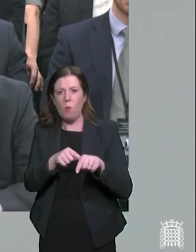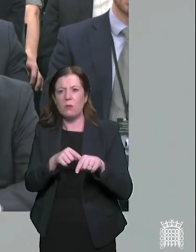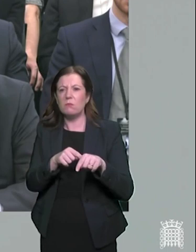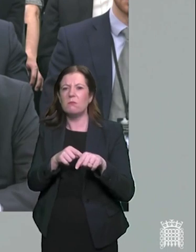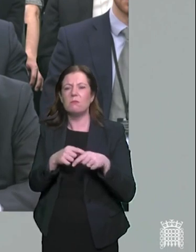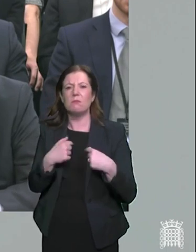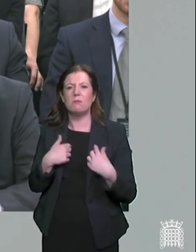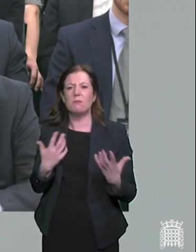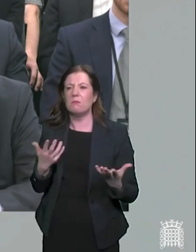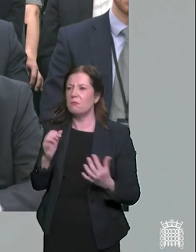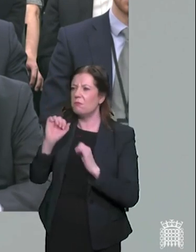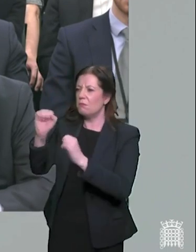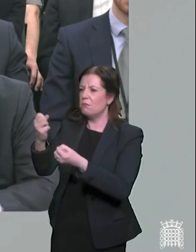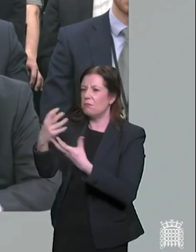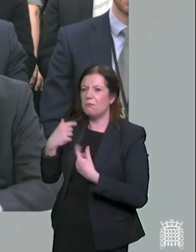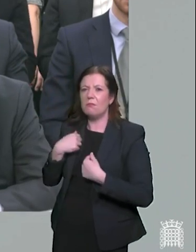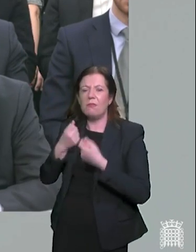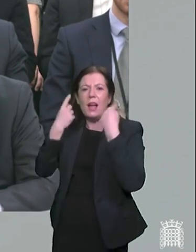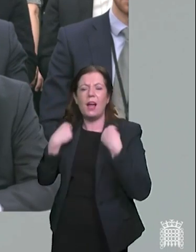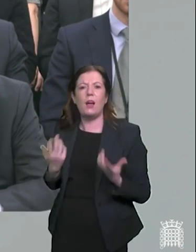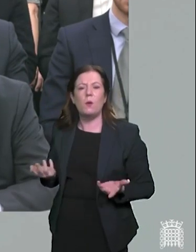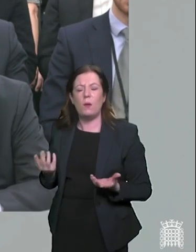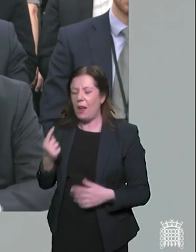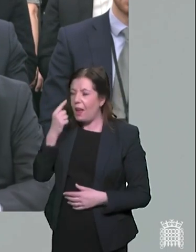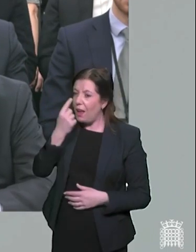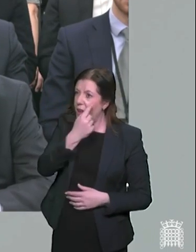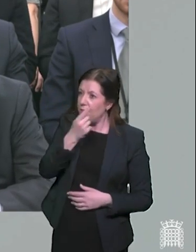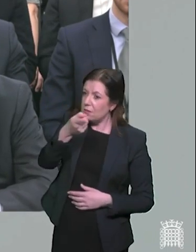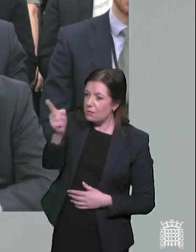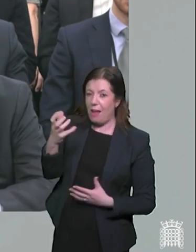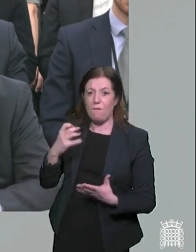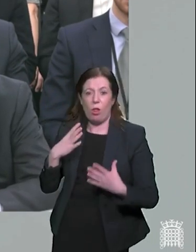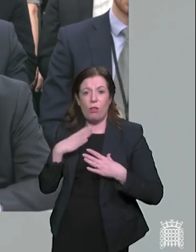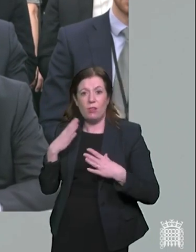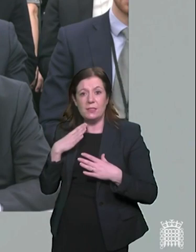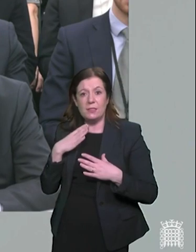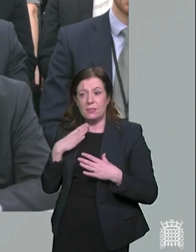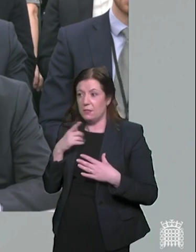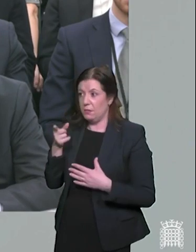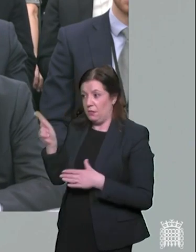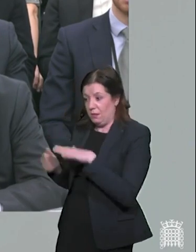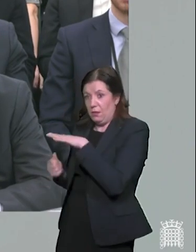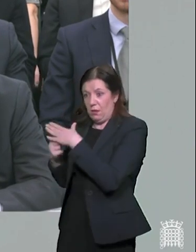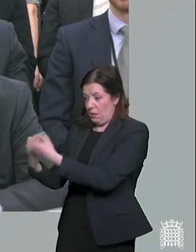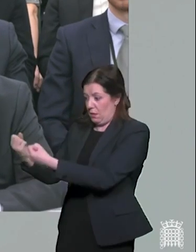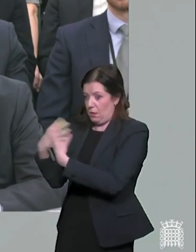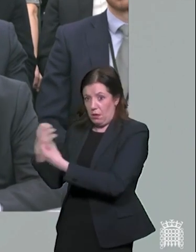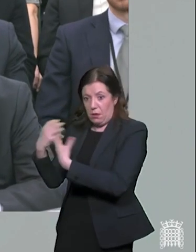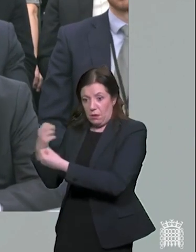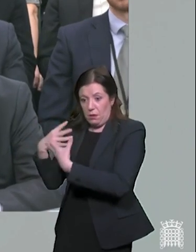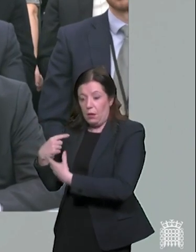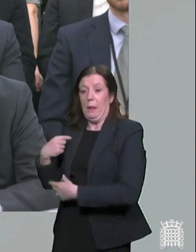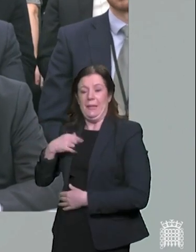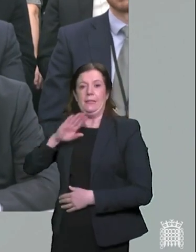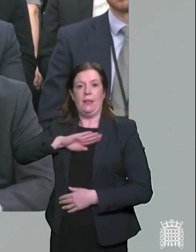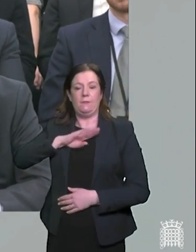don't understand this point. You can see from the evidence that I received these assurances more than once and from more than